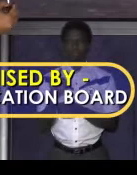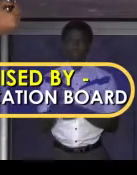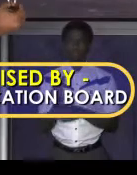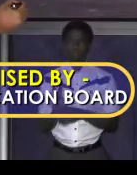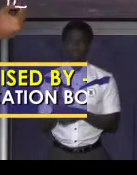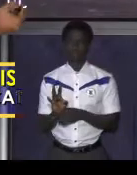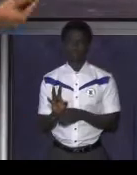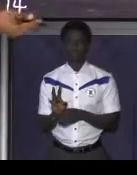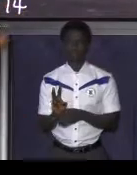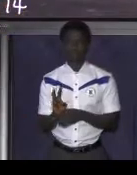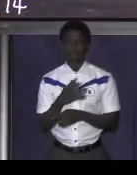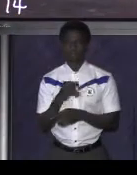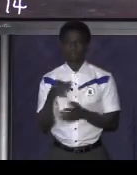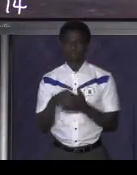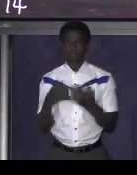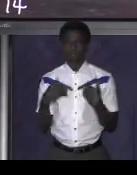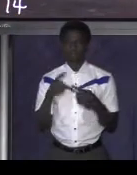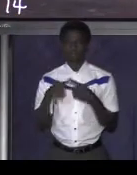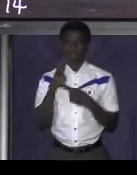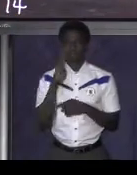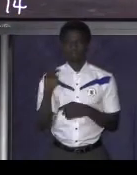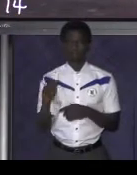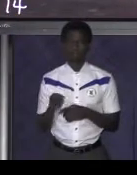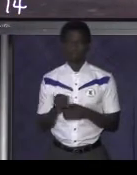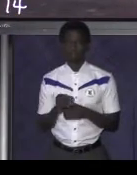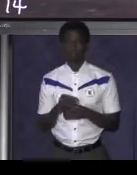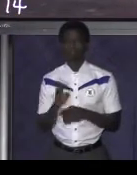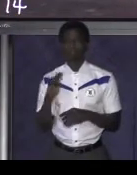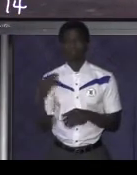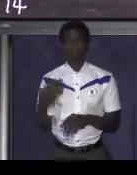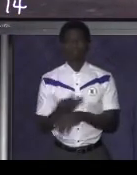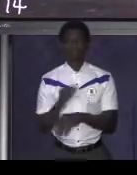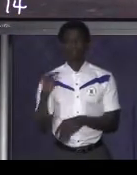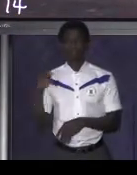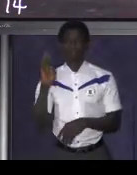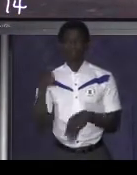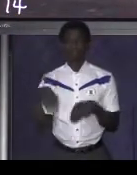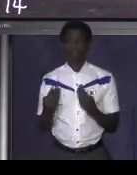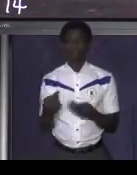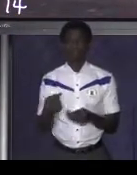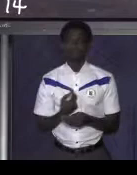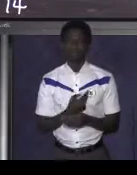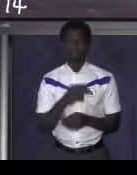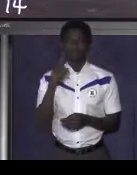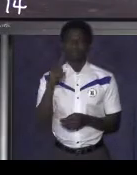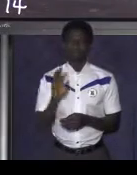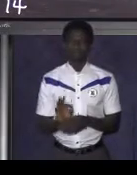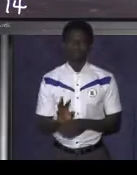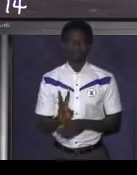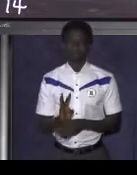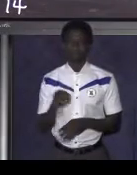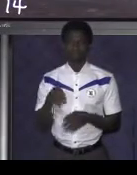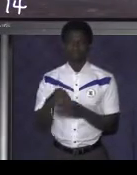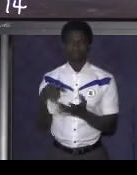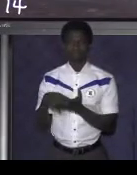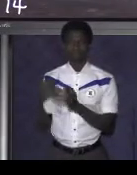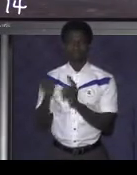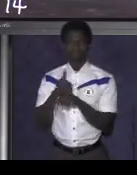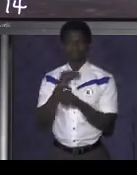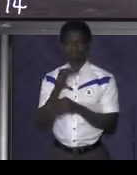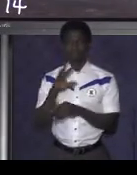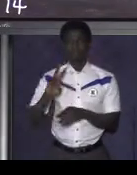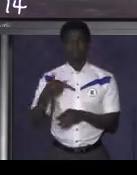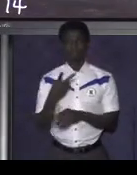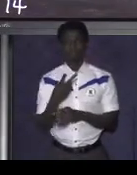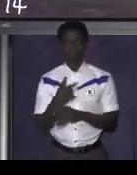be 14, because it is 14 times 14 that will give us 196. So in this case, the answer is the second